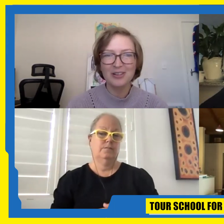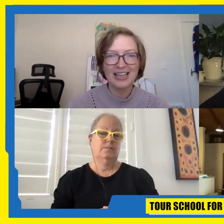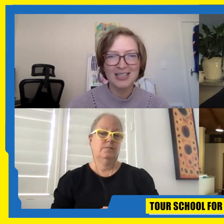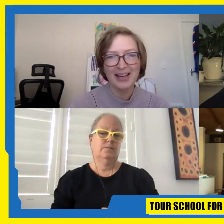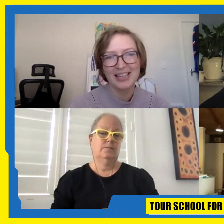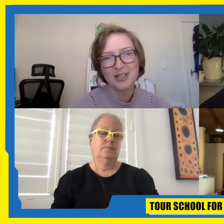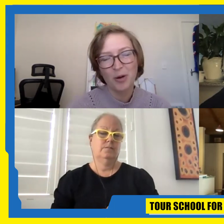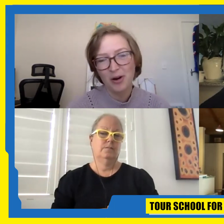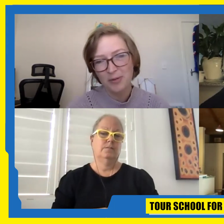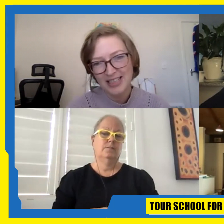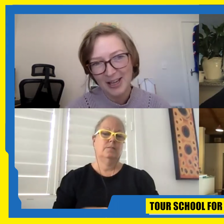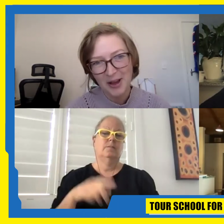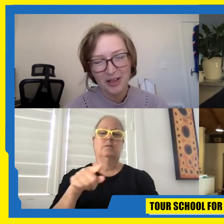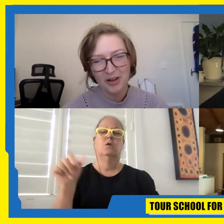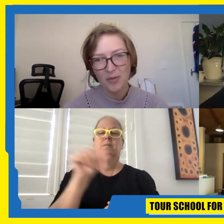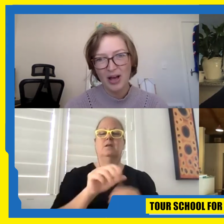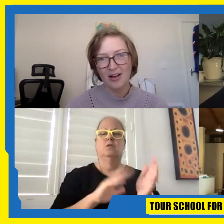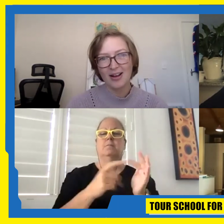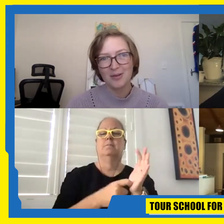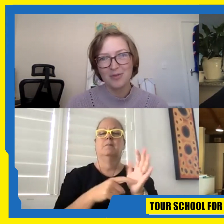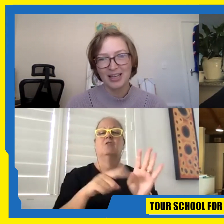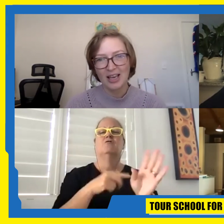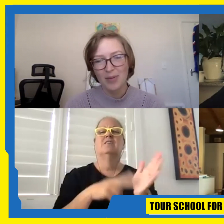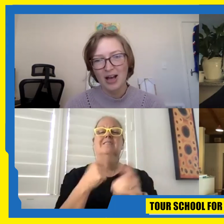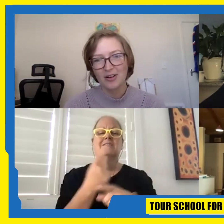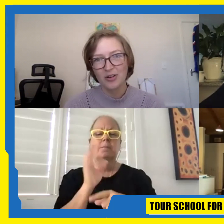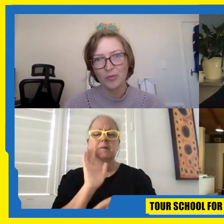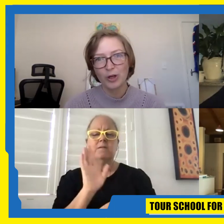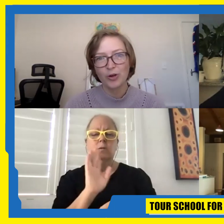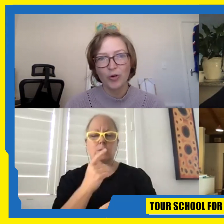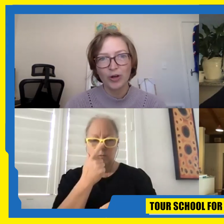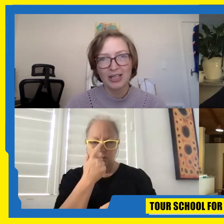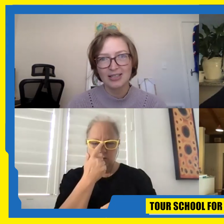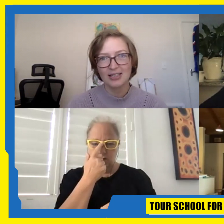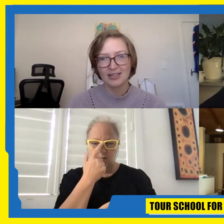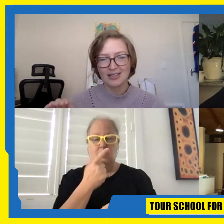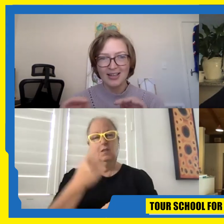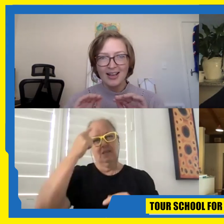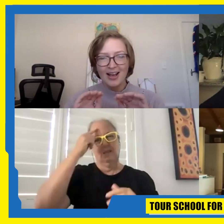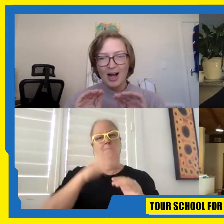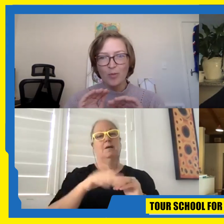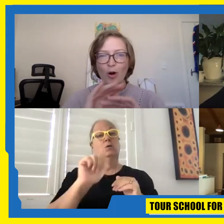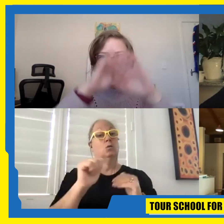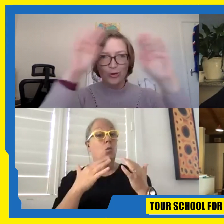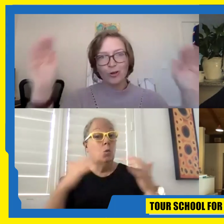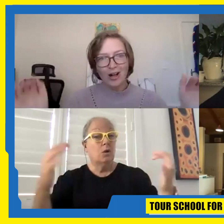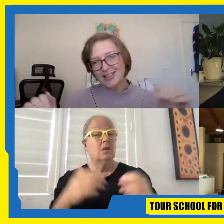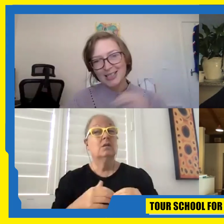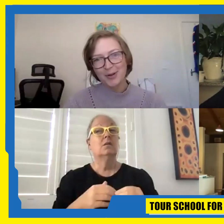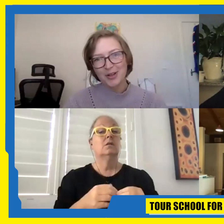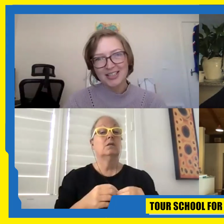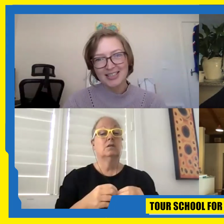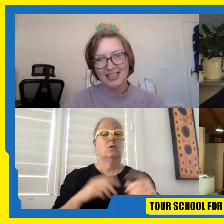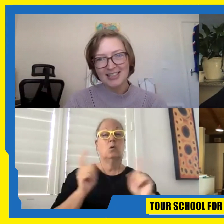frames. Relates back into what Merryn was saying earlier about thinking about what your audience's overall